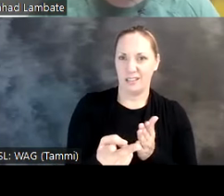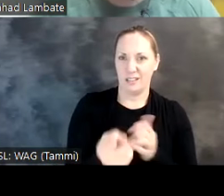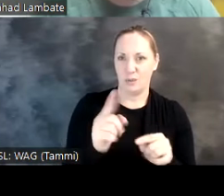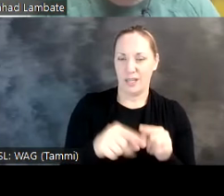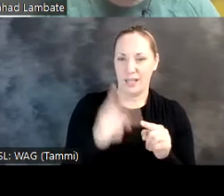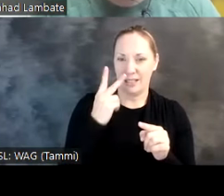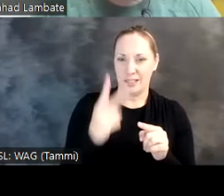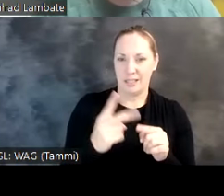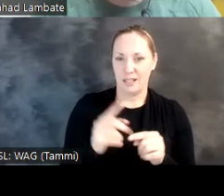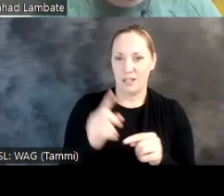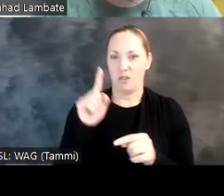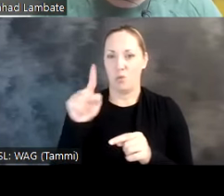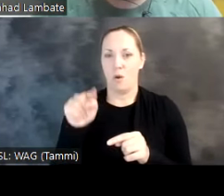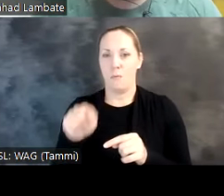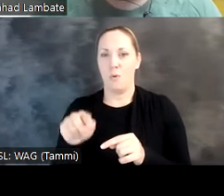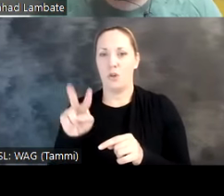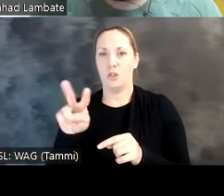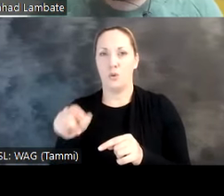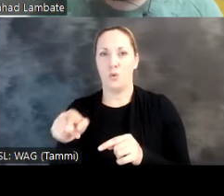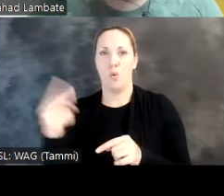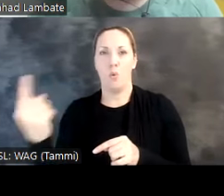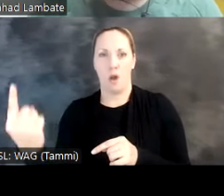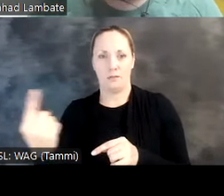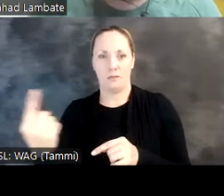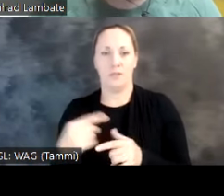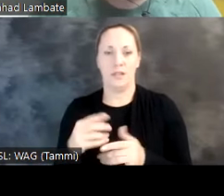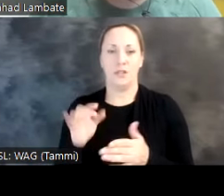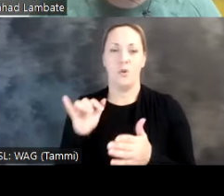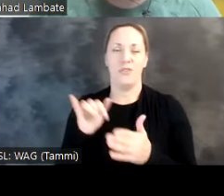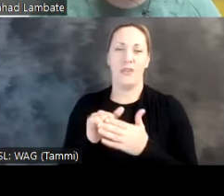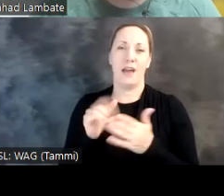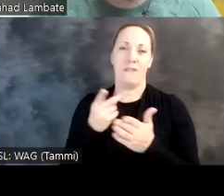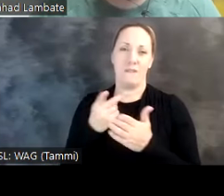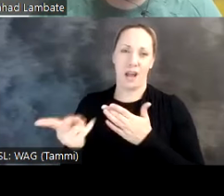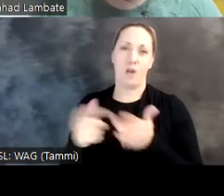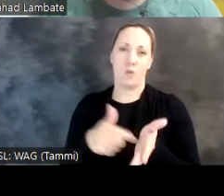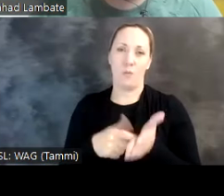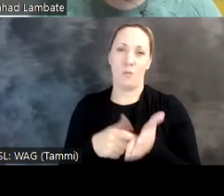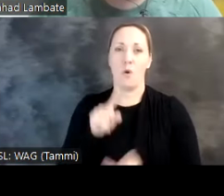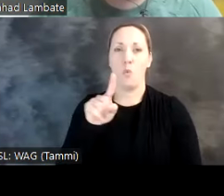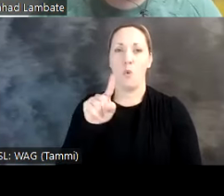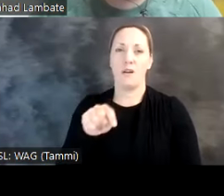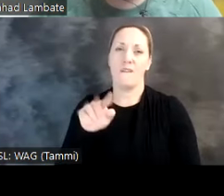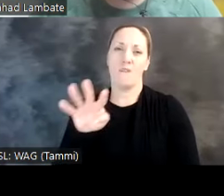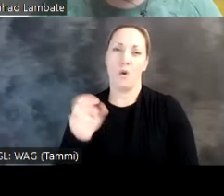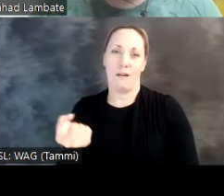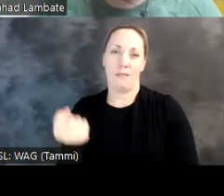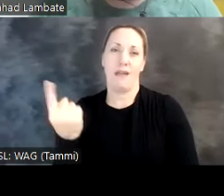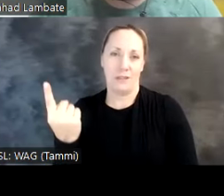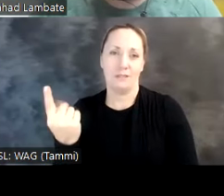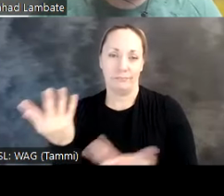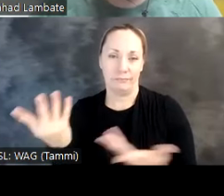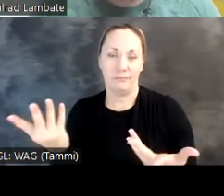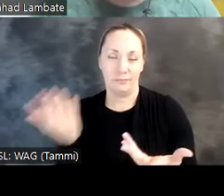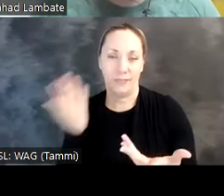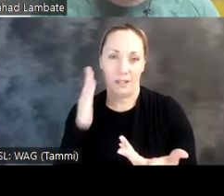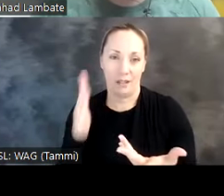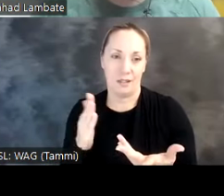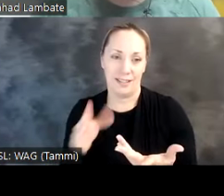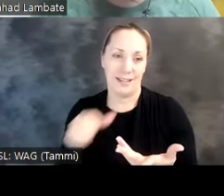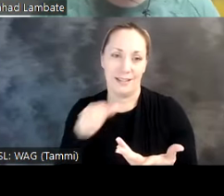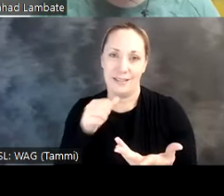1.2:1. So this will fail the requirement of 1411, and it will be not